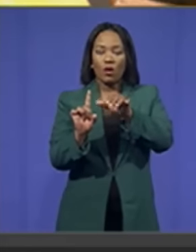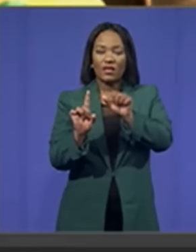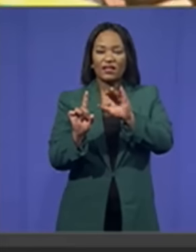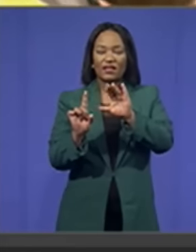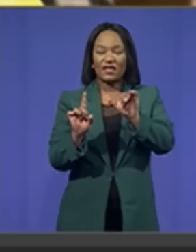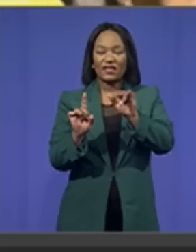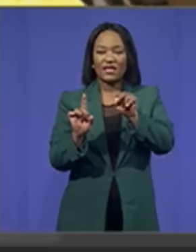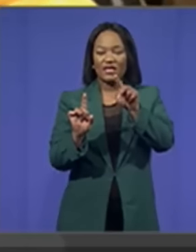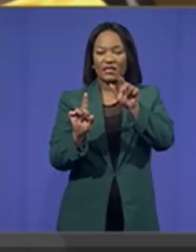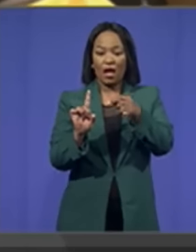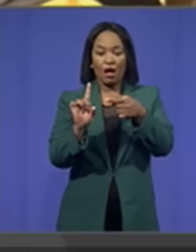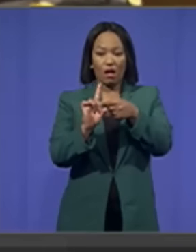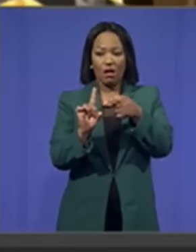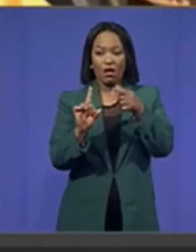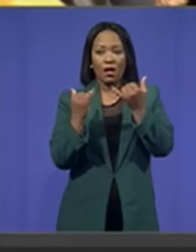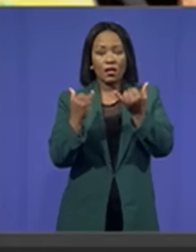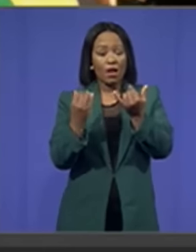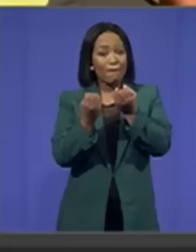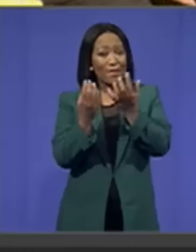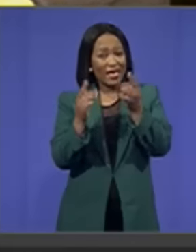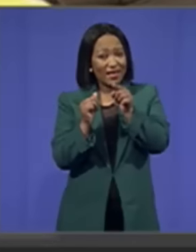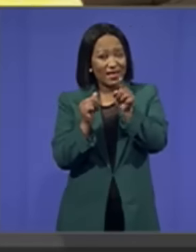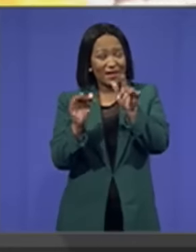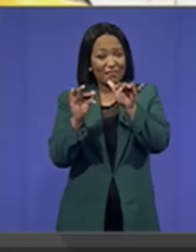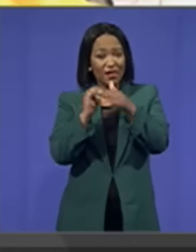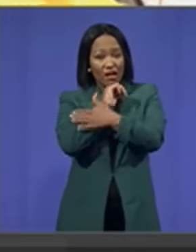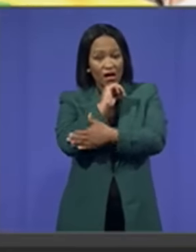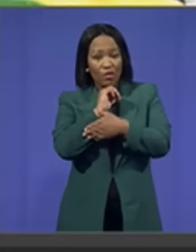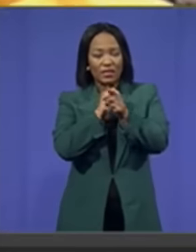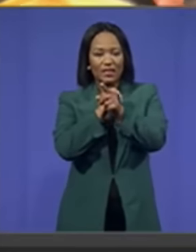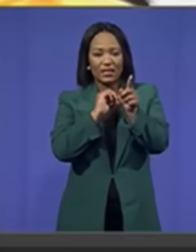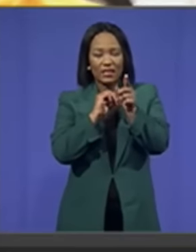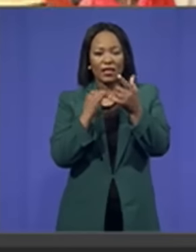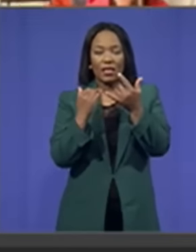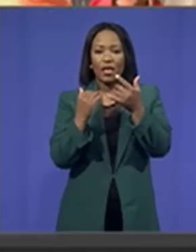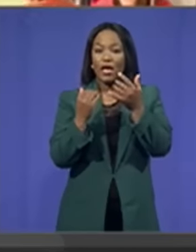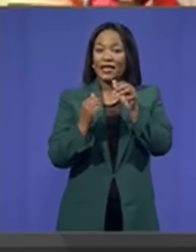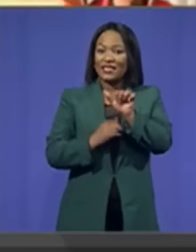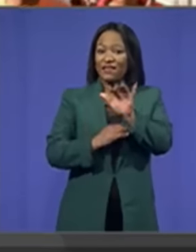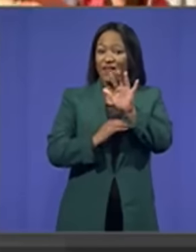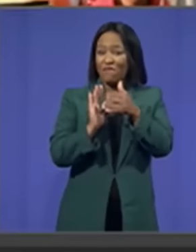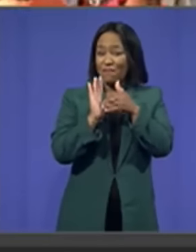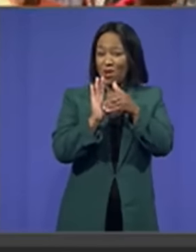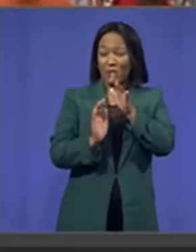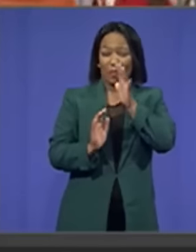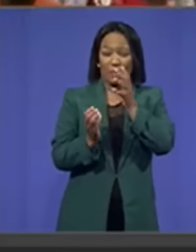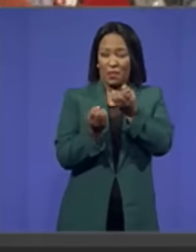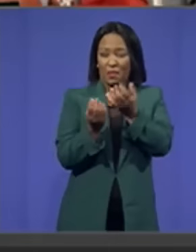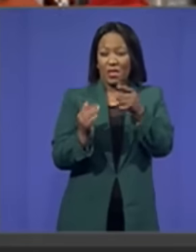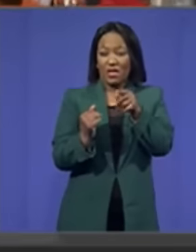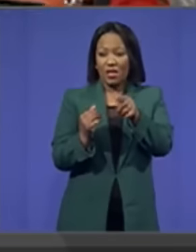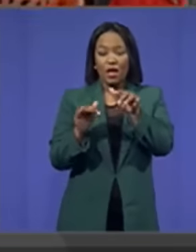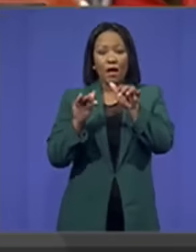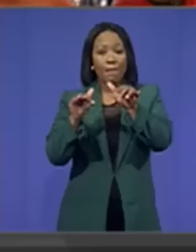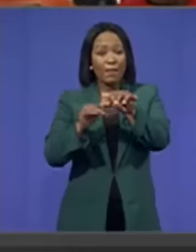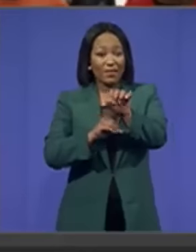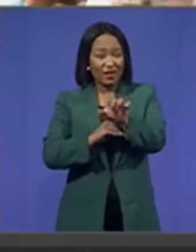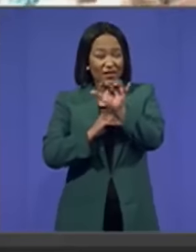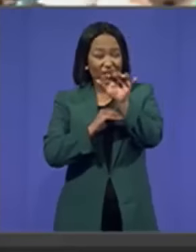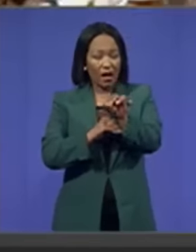known when Treasury sits for sometimes to say in the country there's like 65 million people. We have seen that the population of South Africa is